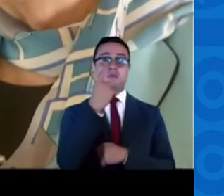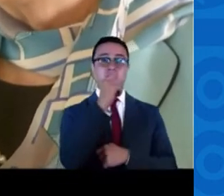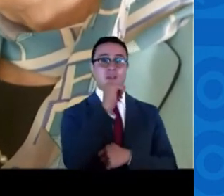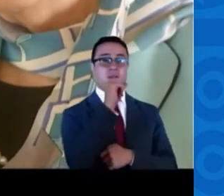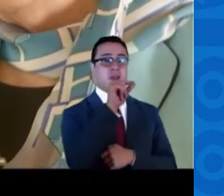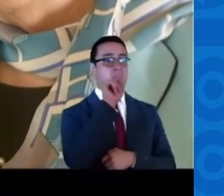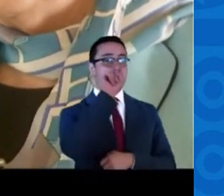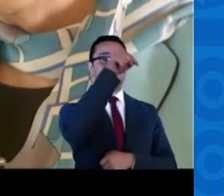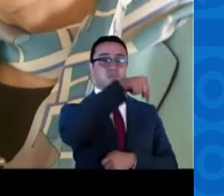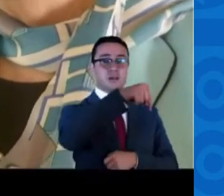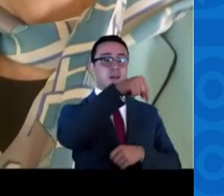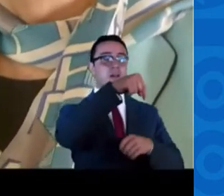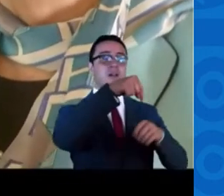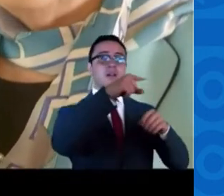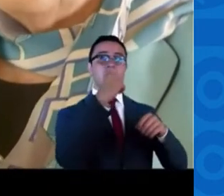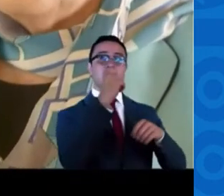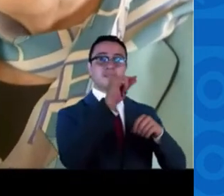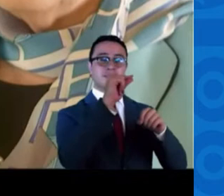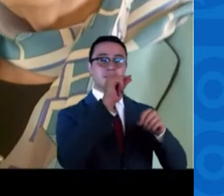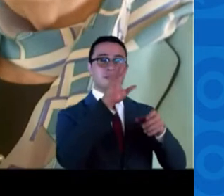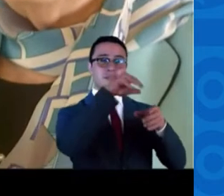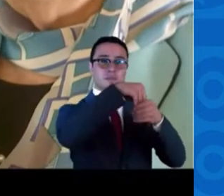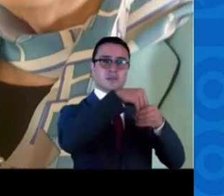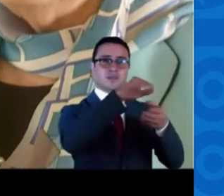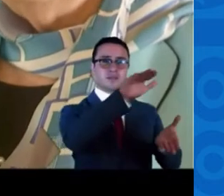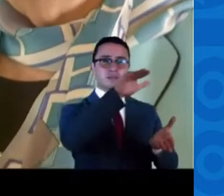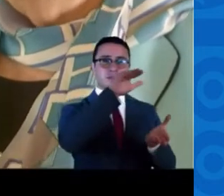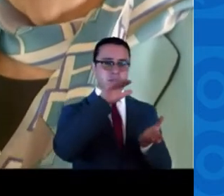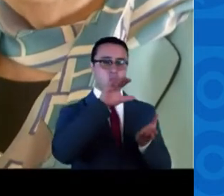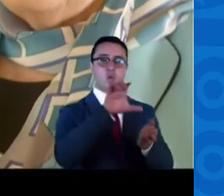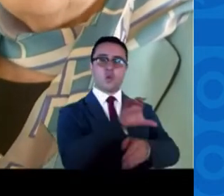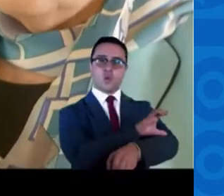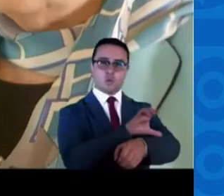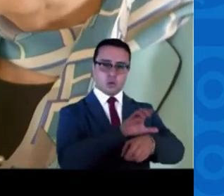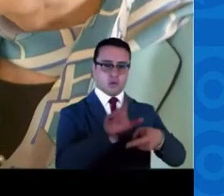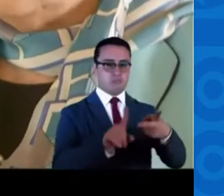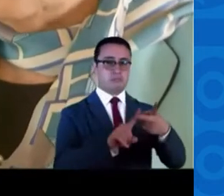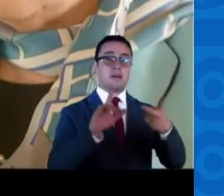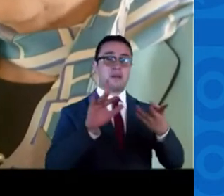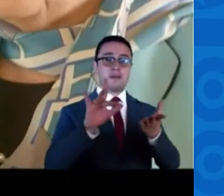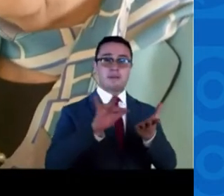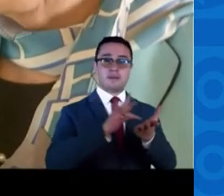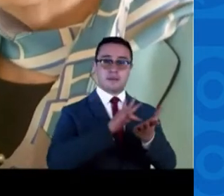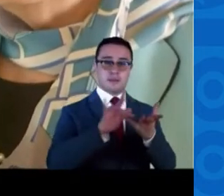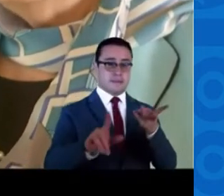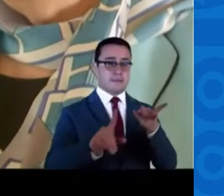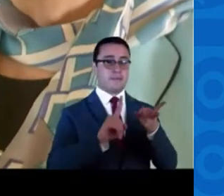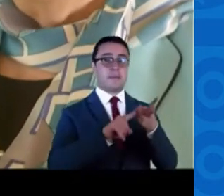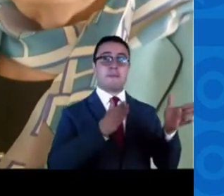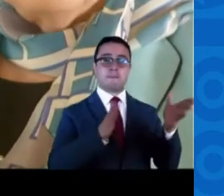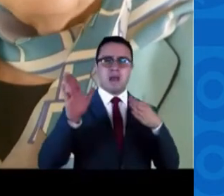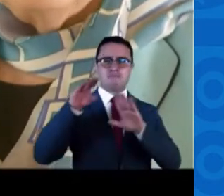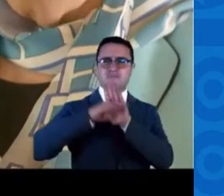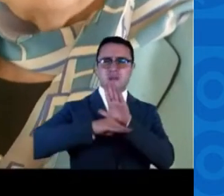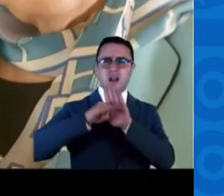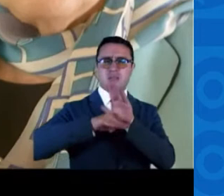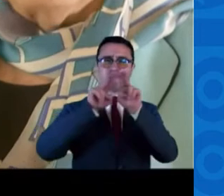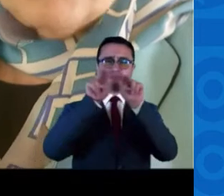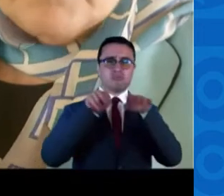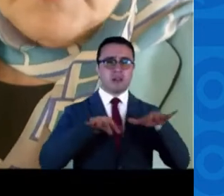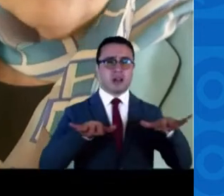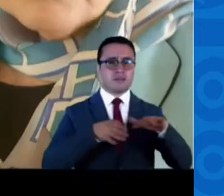production of food. And we also aim to have a basic food kit,